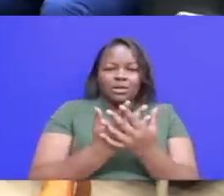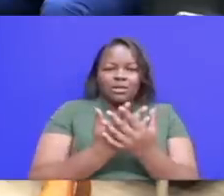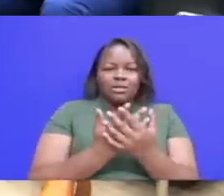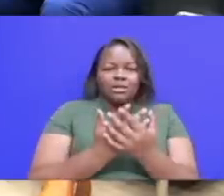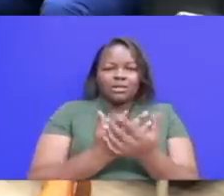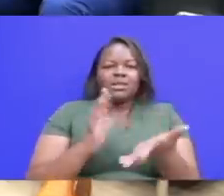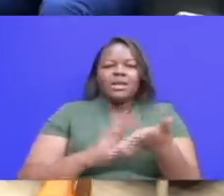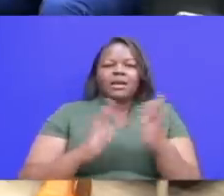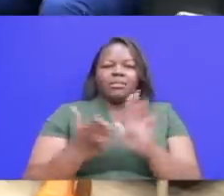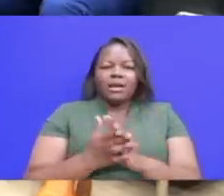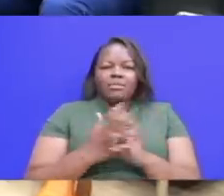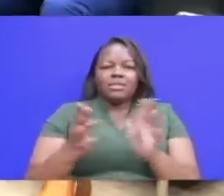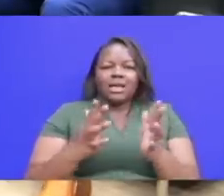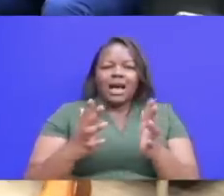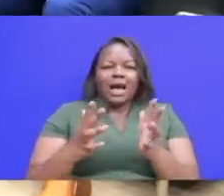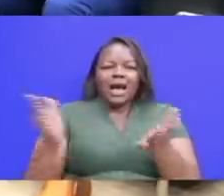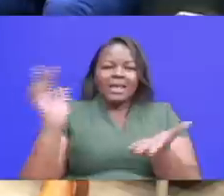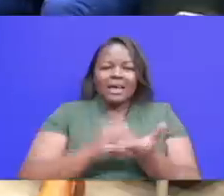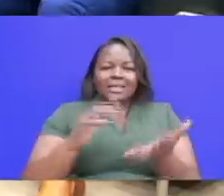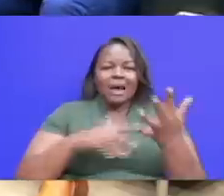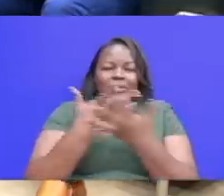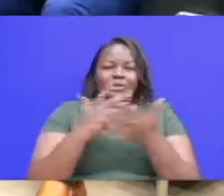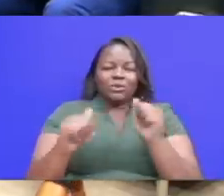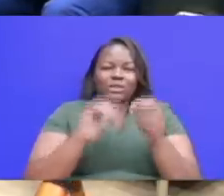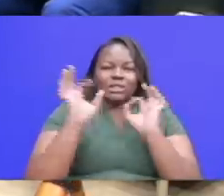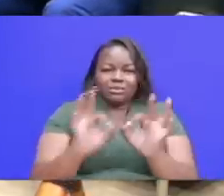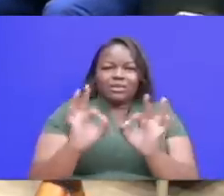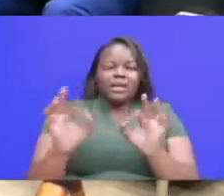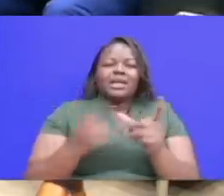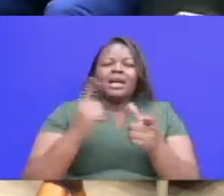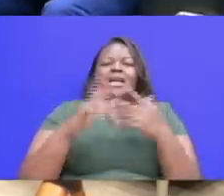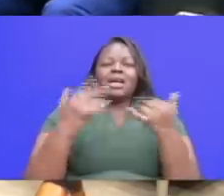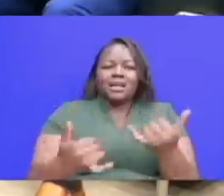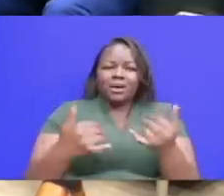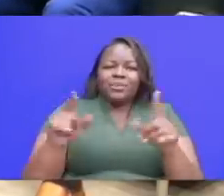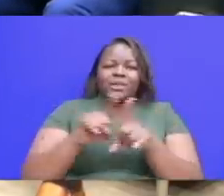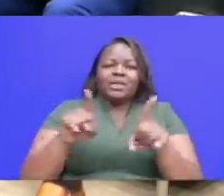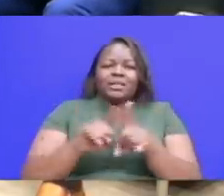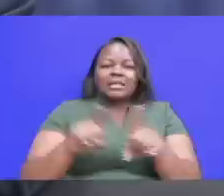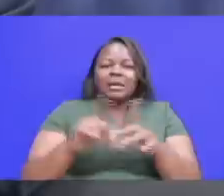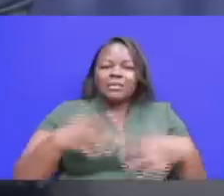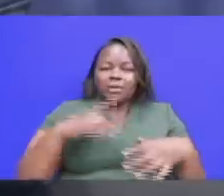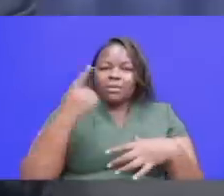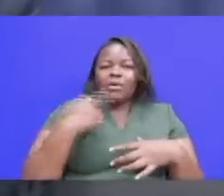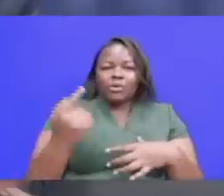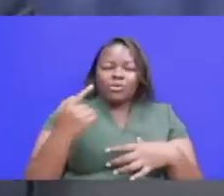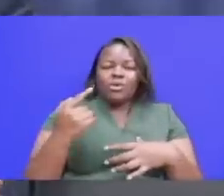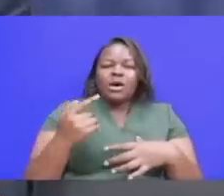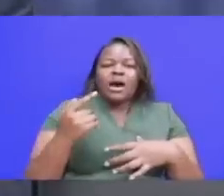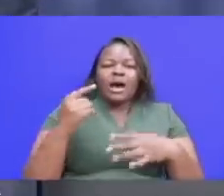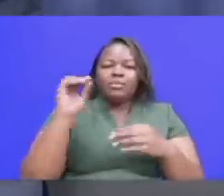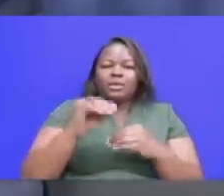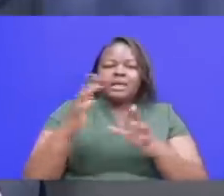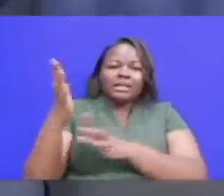prisoner. He become a super prisoner again. Then even the wardens like put him in charge, kind of.